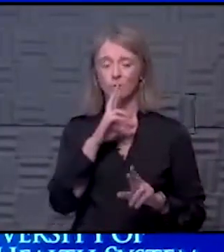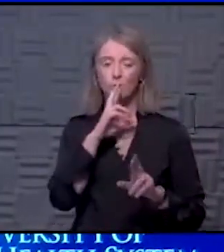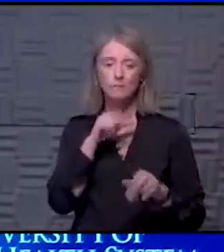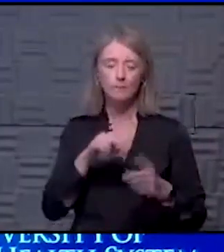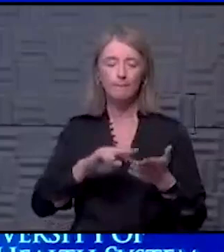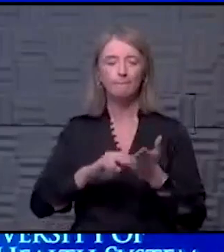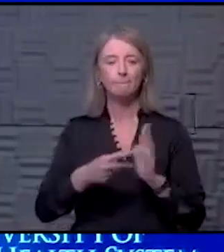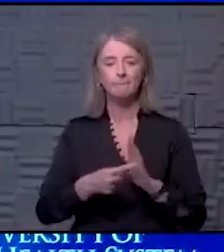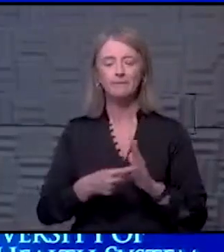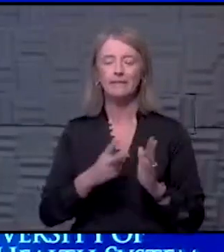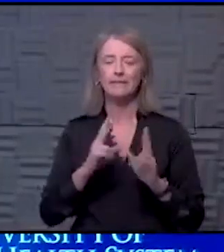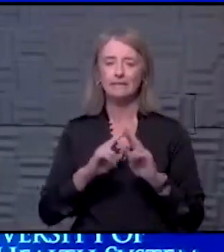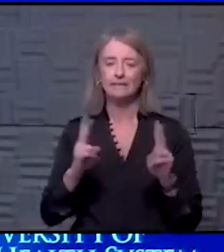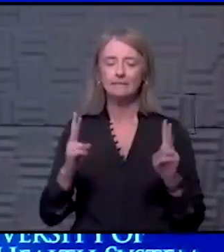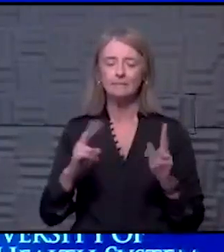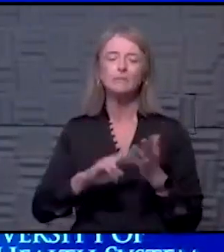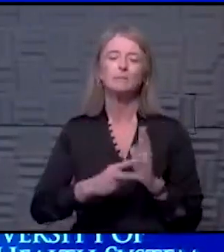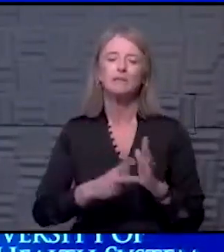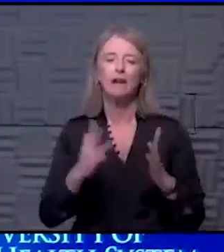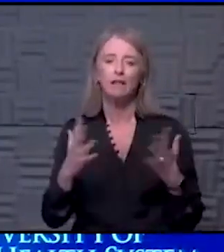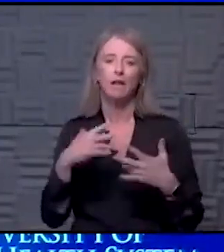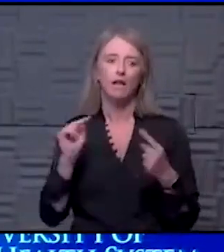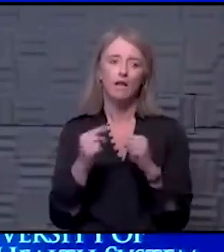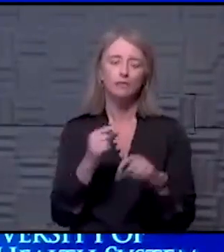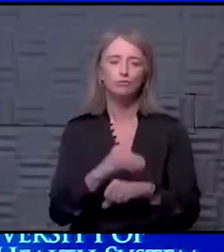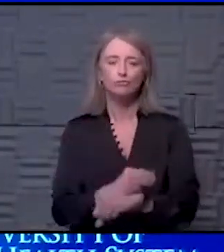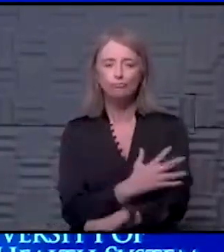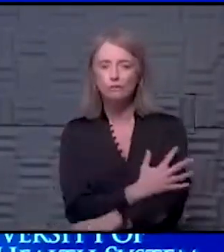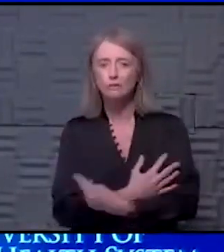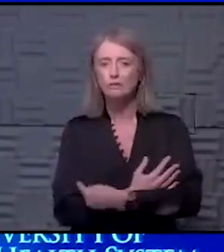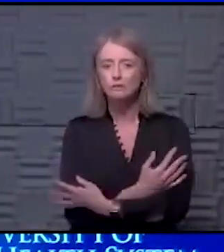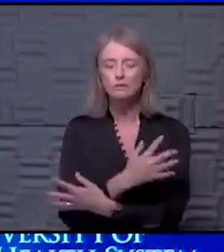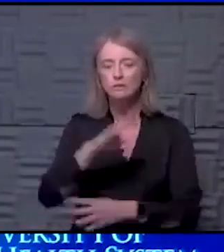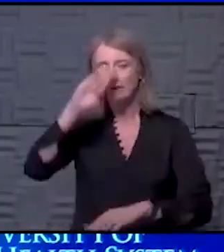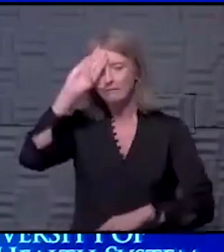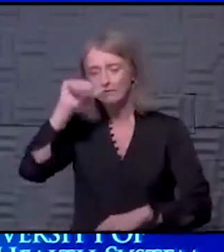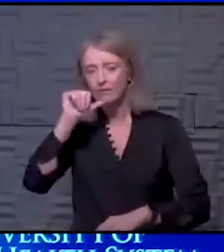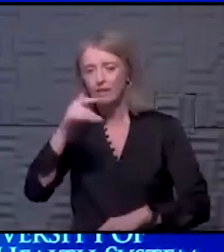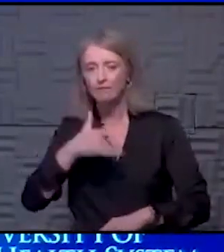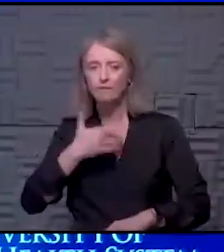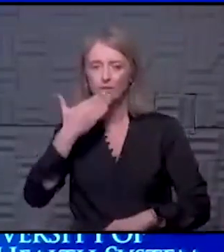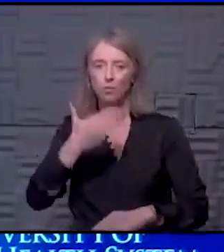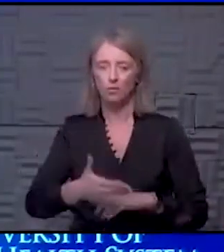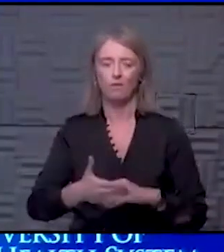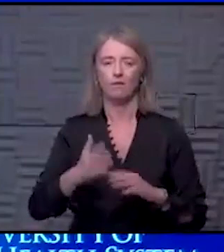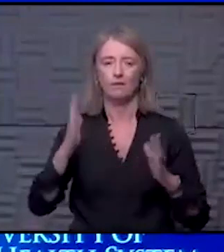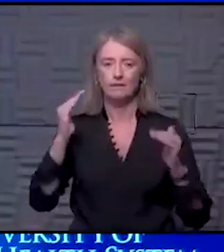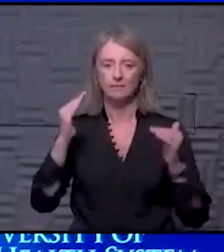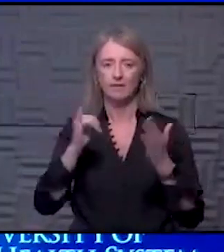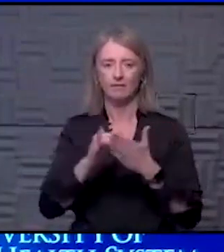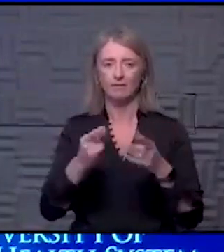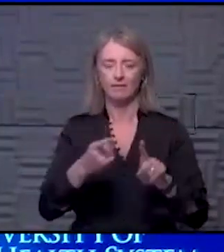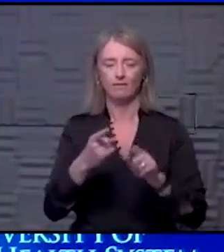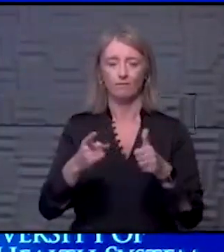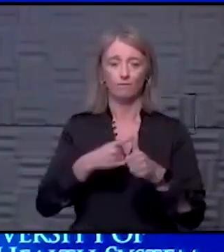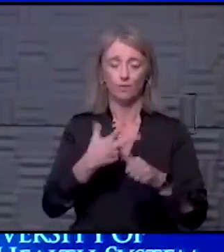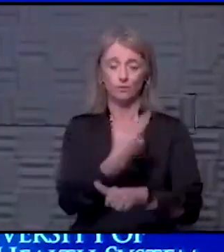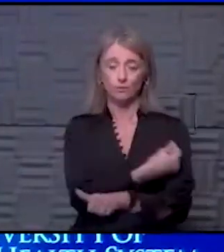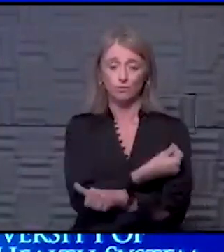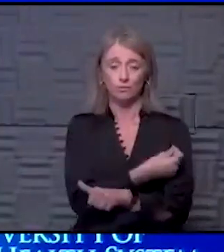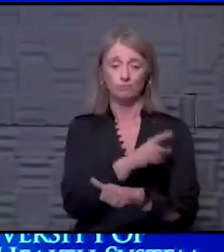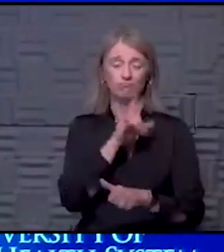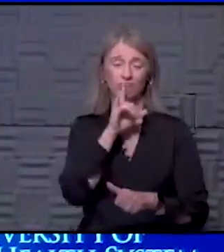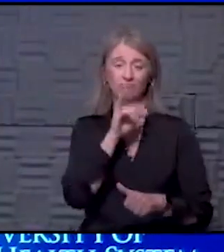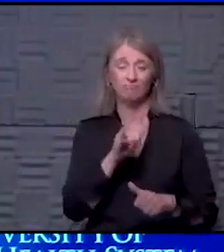Response, meaning when I say very significant, I mean lots of aches, chills, fevers, just not feeling well, the things that we would expect from their first dose, and they've